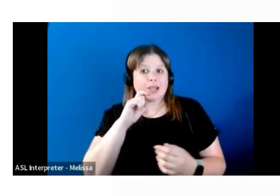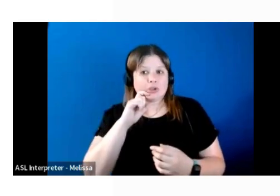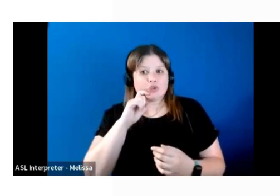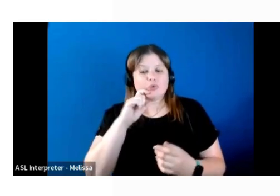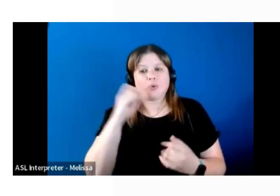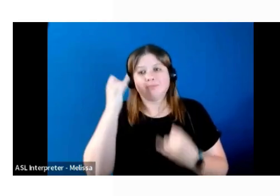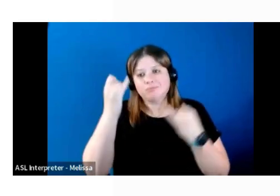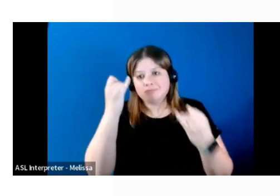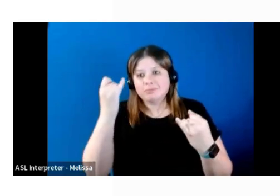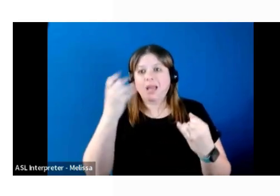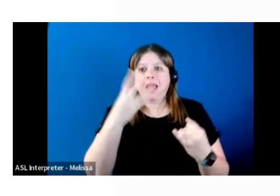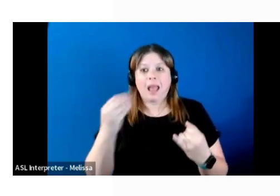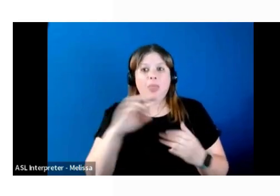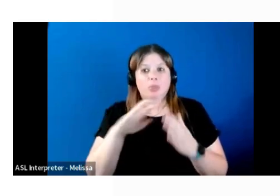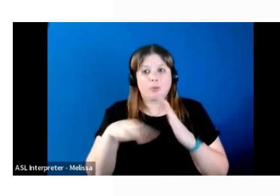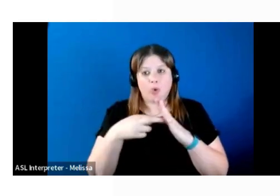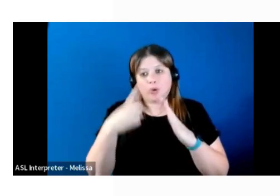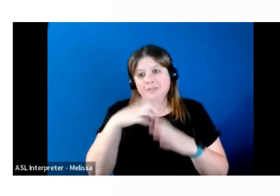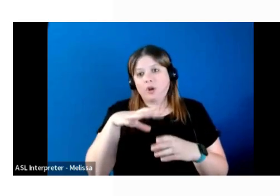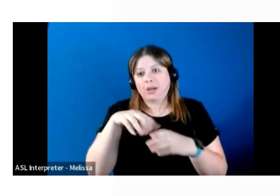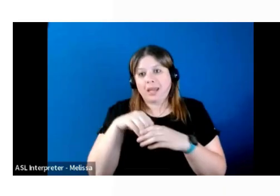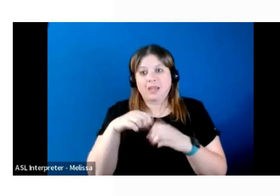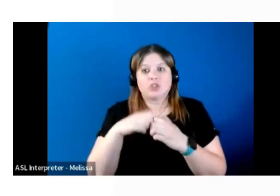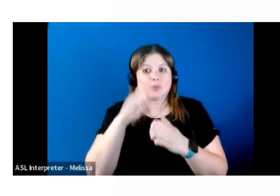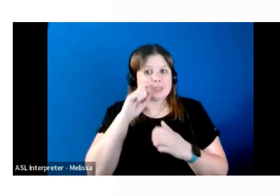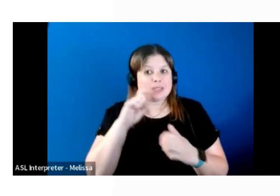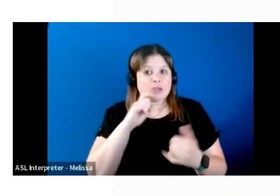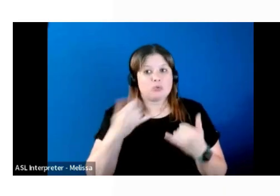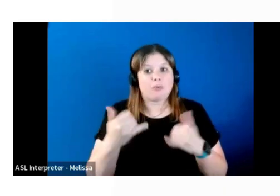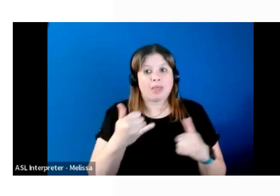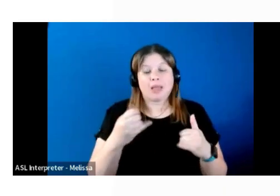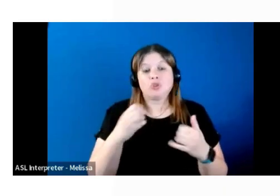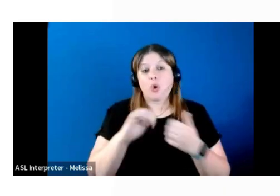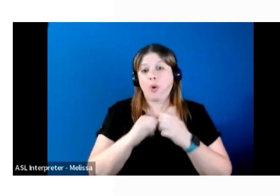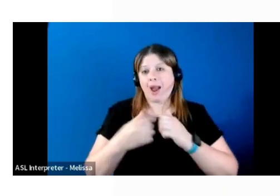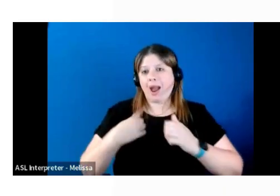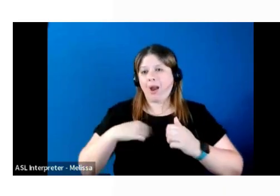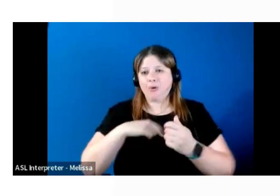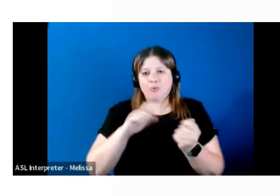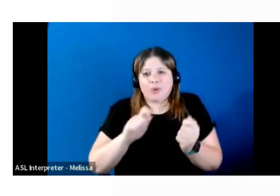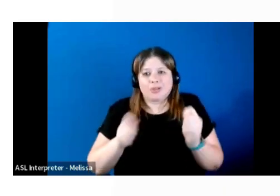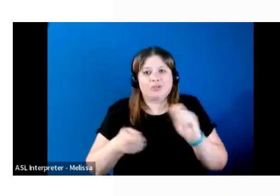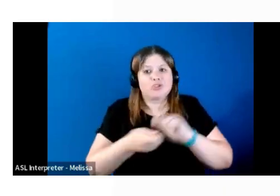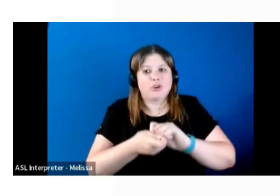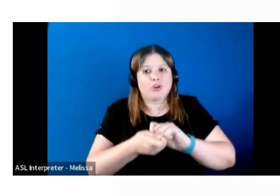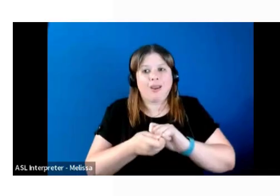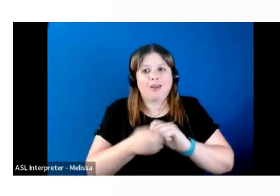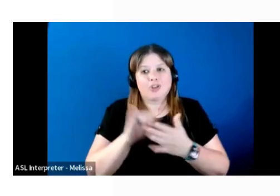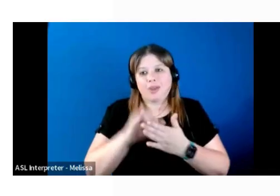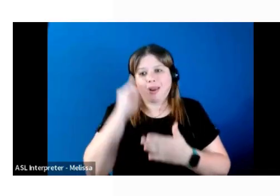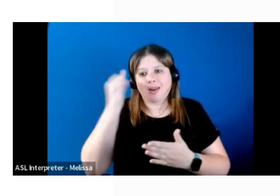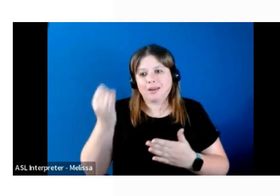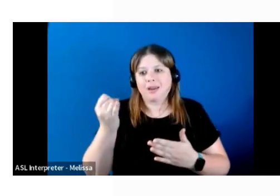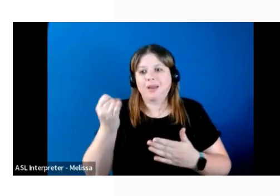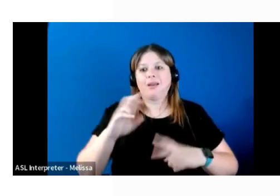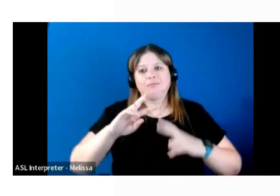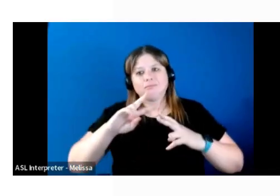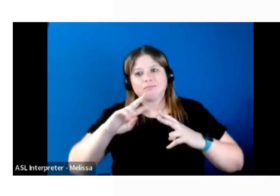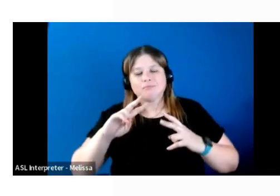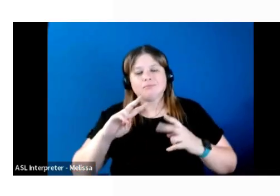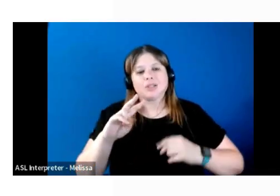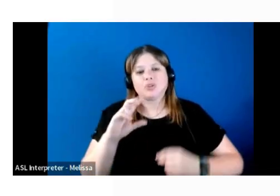engaging in sexual play. So how do we flip the script? Well, first, communication is really